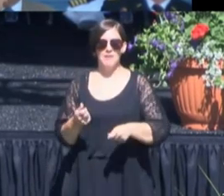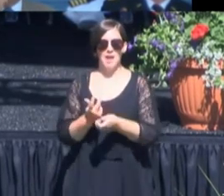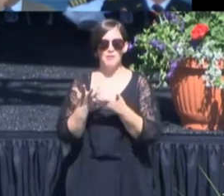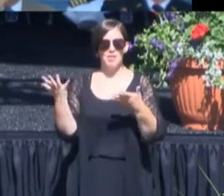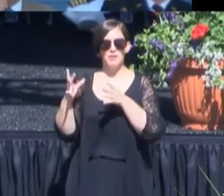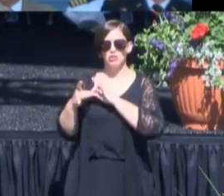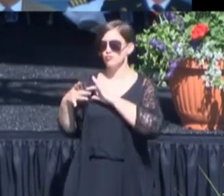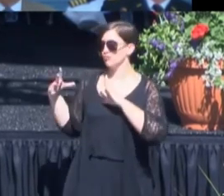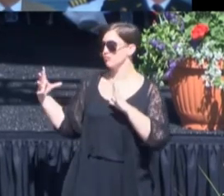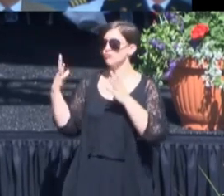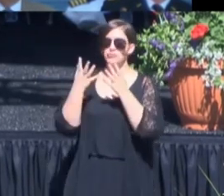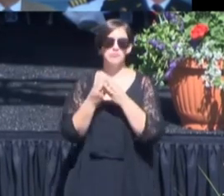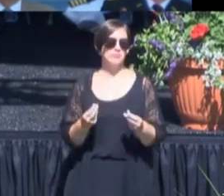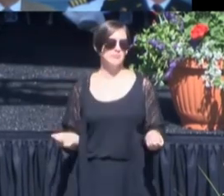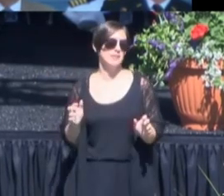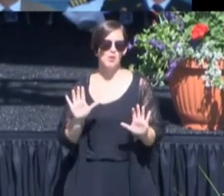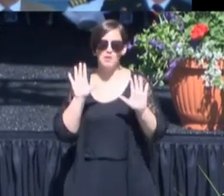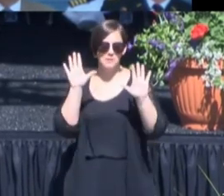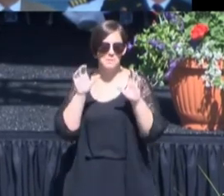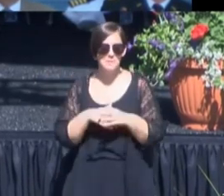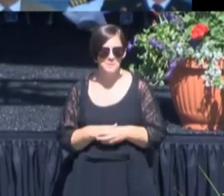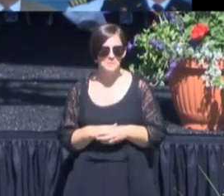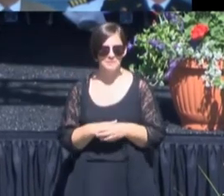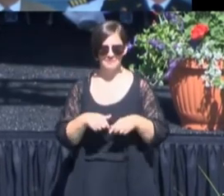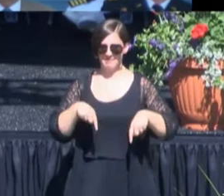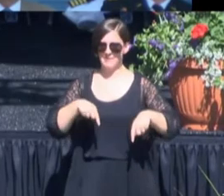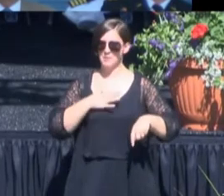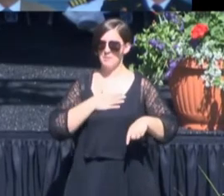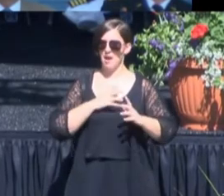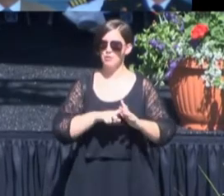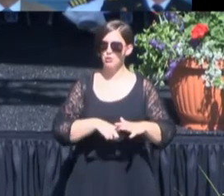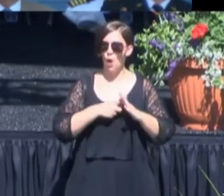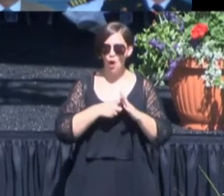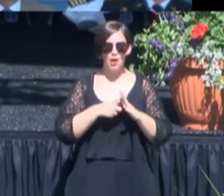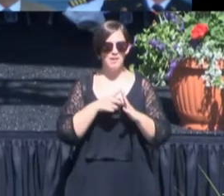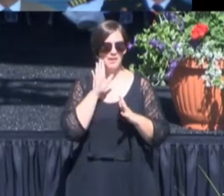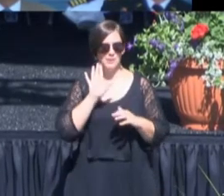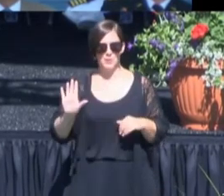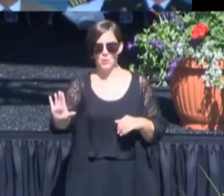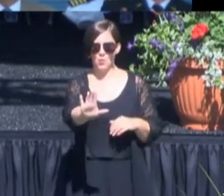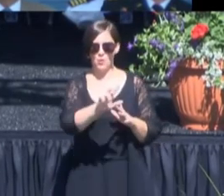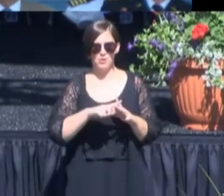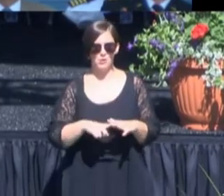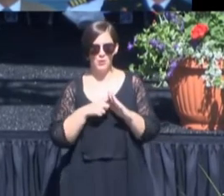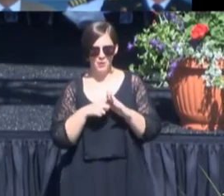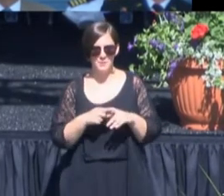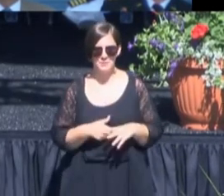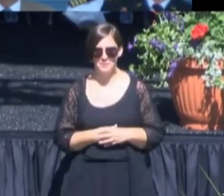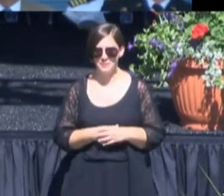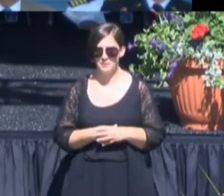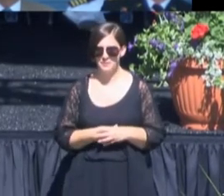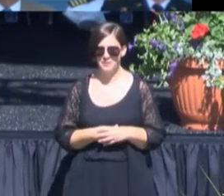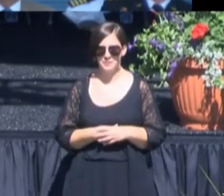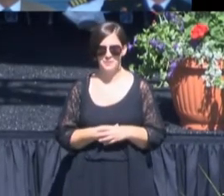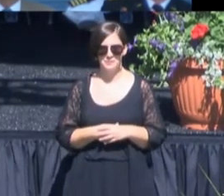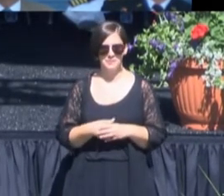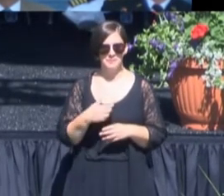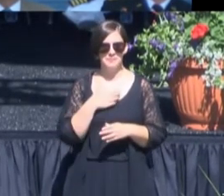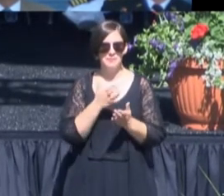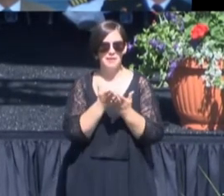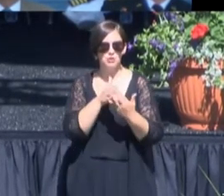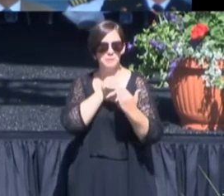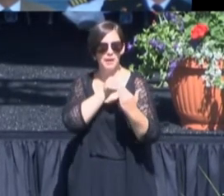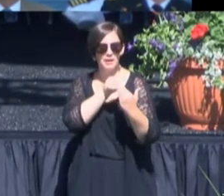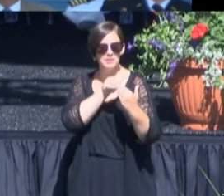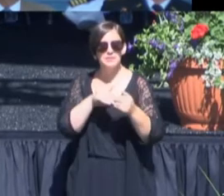away. It's awesome. It's where it began for me, where it's about to begin for you. So my shipmates, I